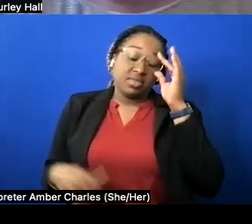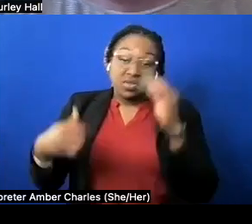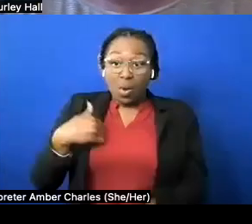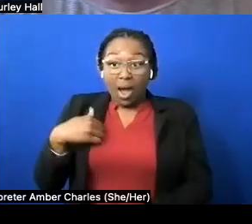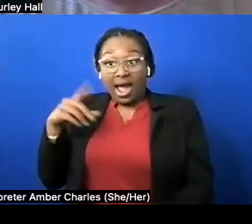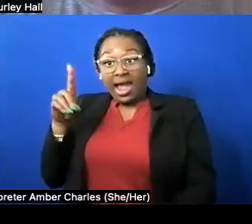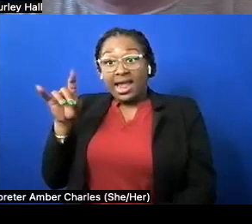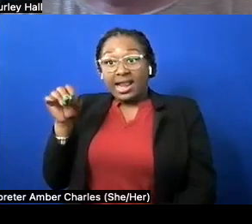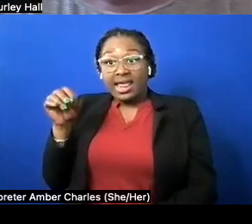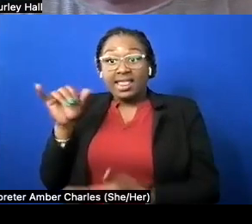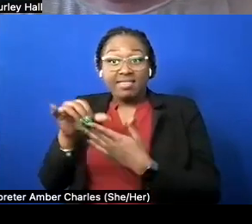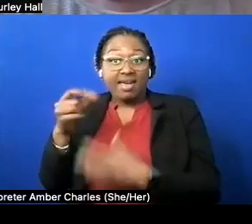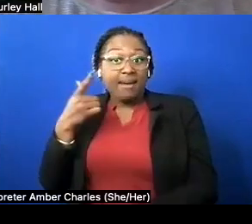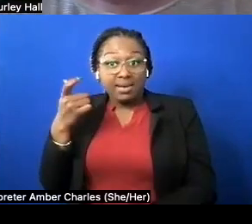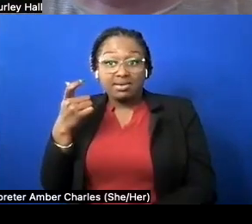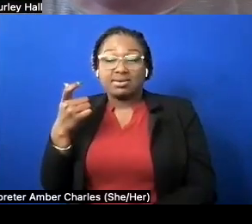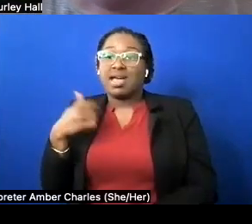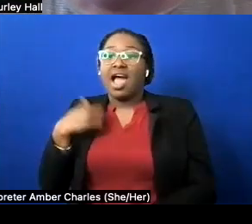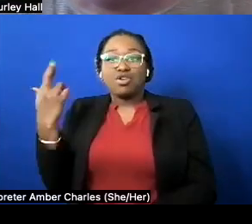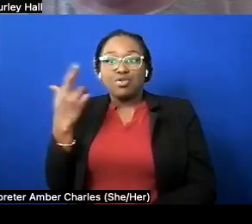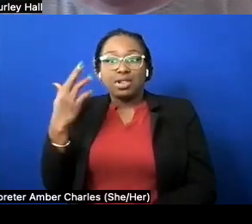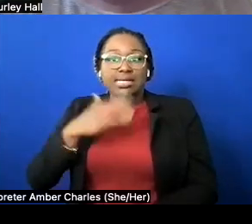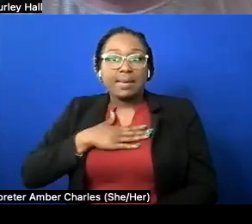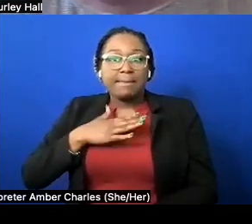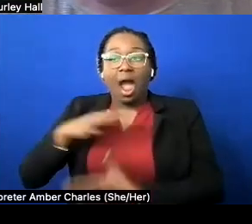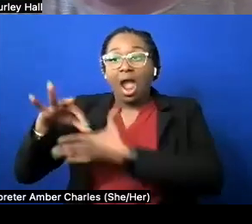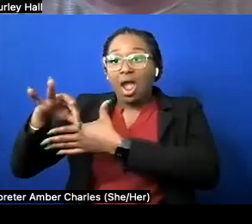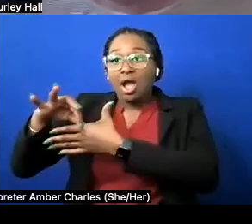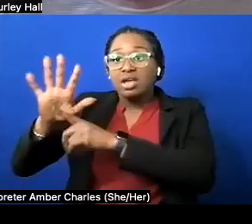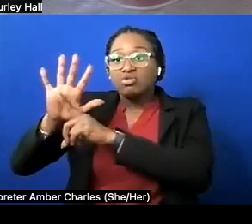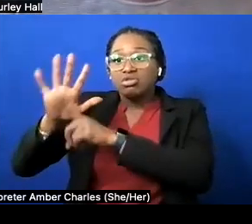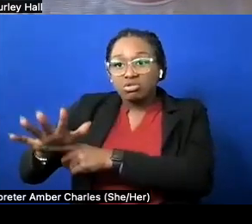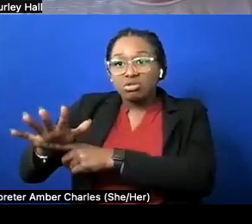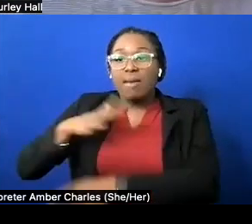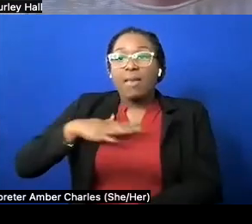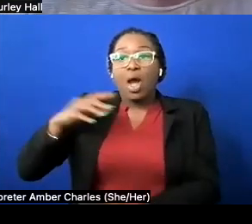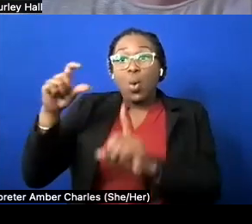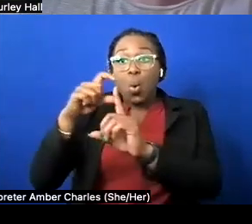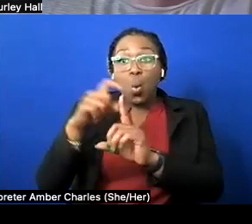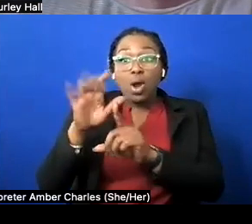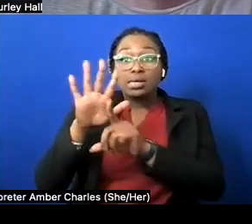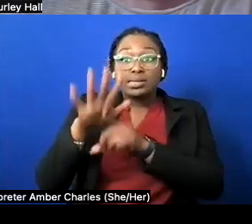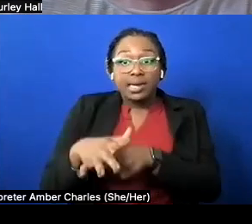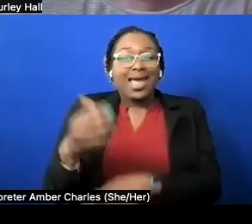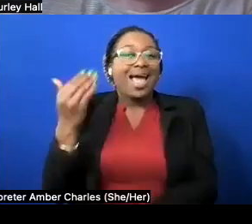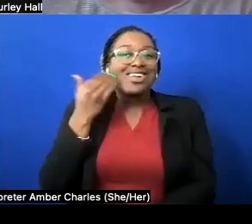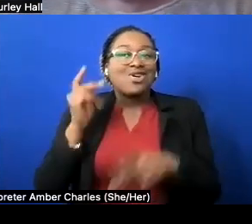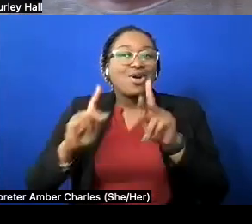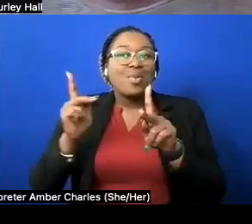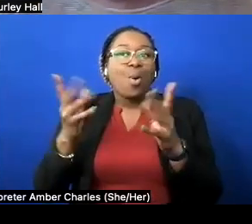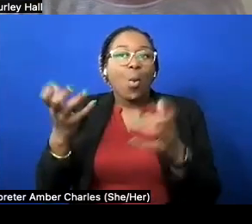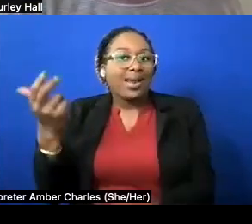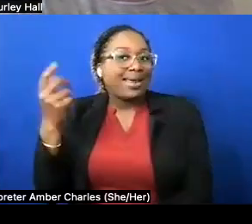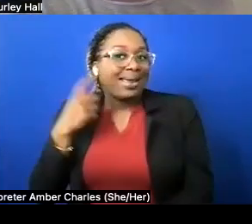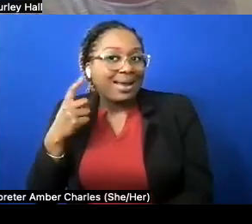I realized that my content was being suppressed. My words were being suppressed. I knew that there were people that wanted to hear what I had to say,